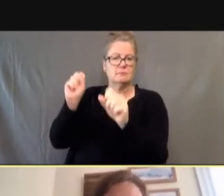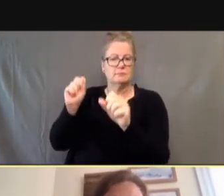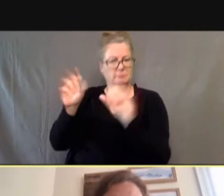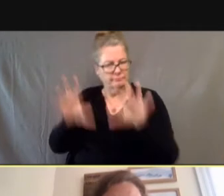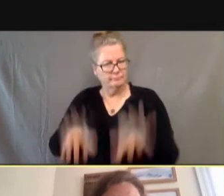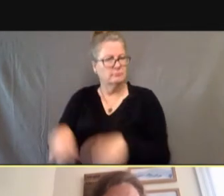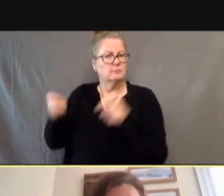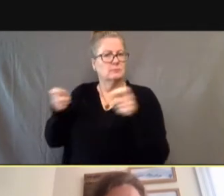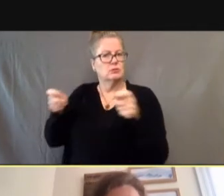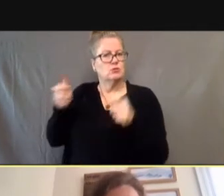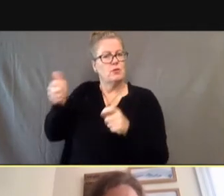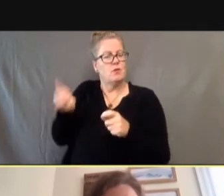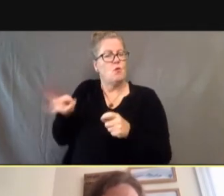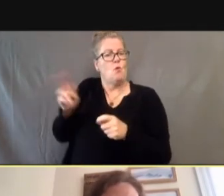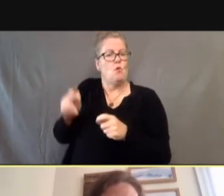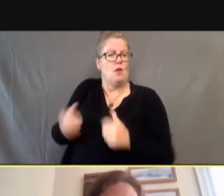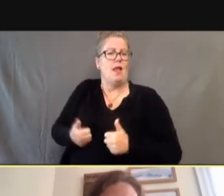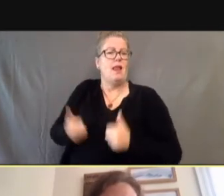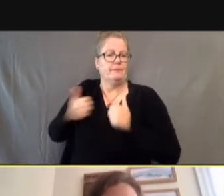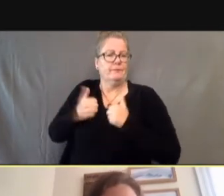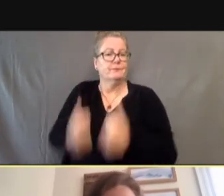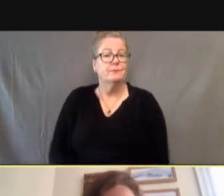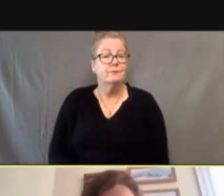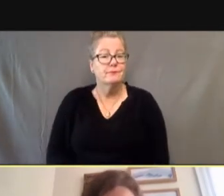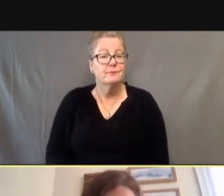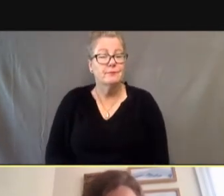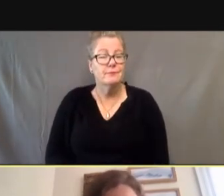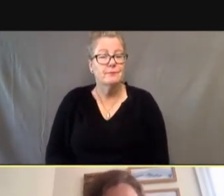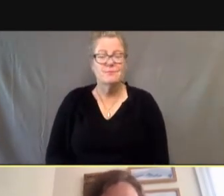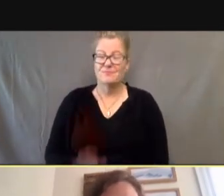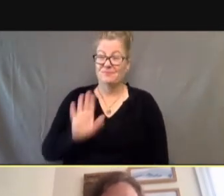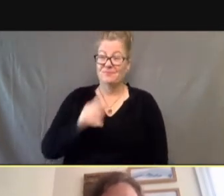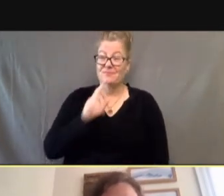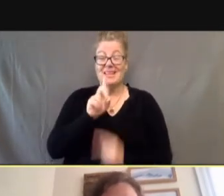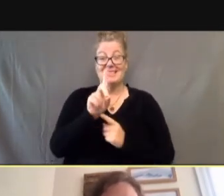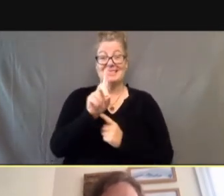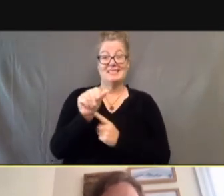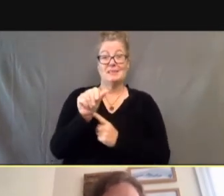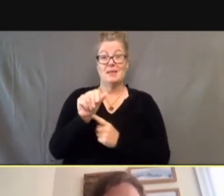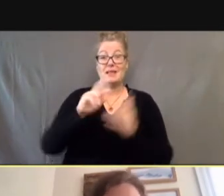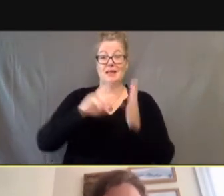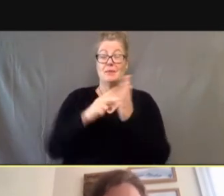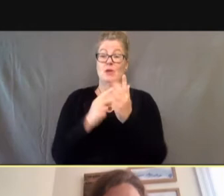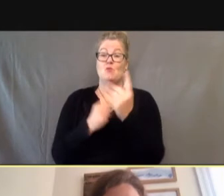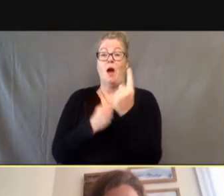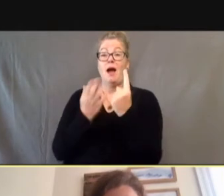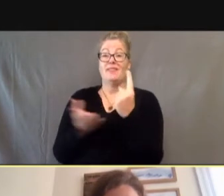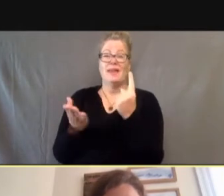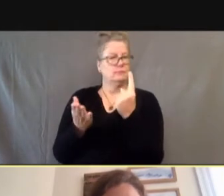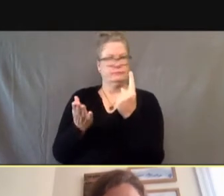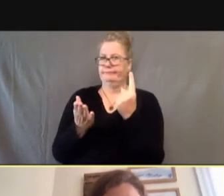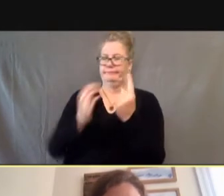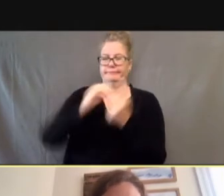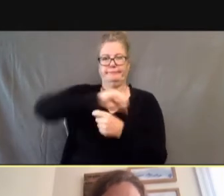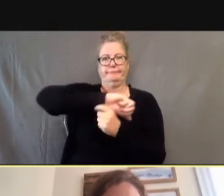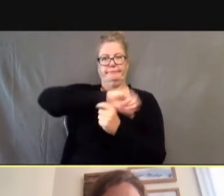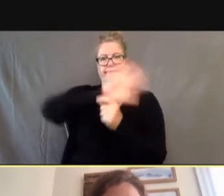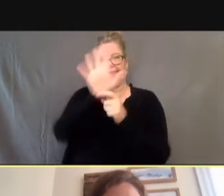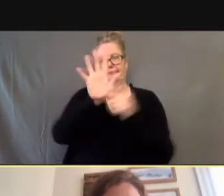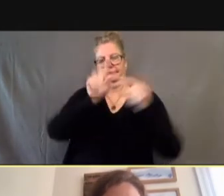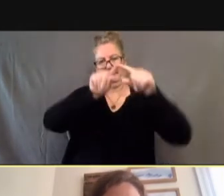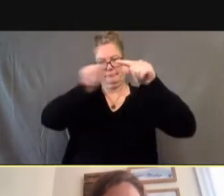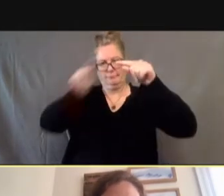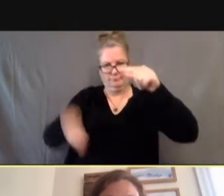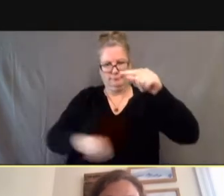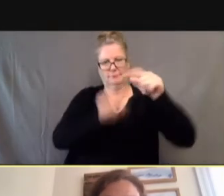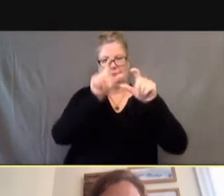I also want to mention that there are multiple kinds of disabilities. And when we talk about disability advocacy, we mean